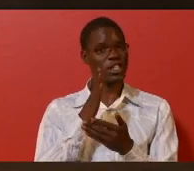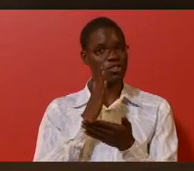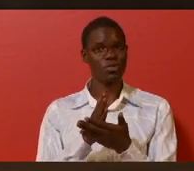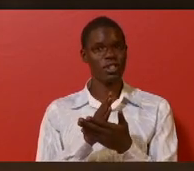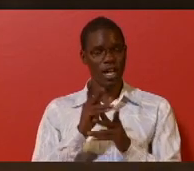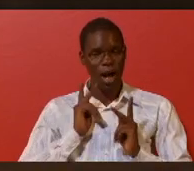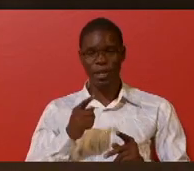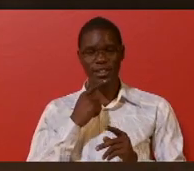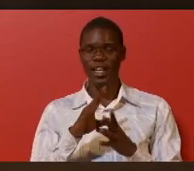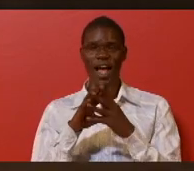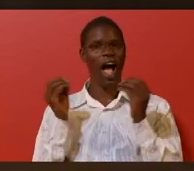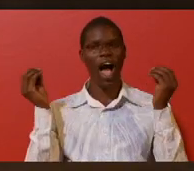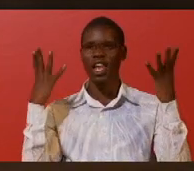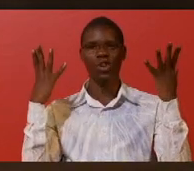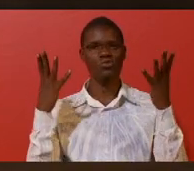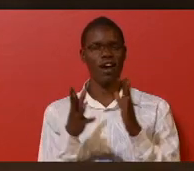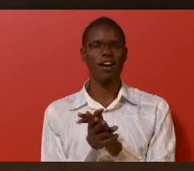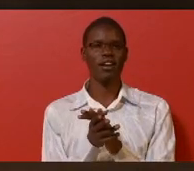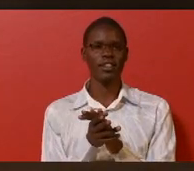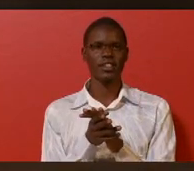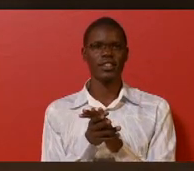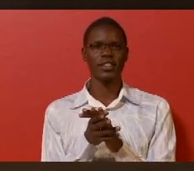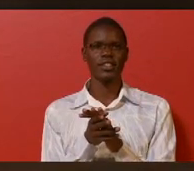Somebody's saying hallelujah.